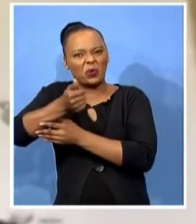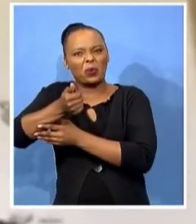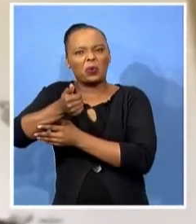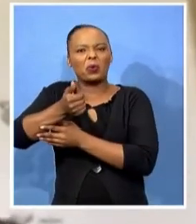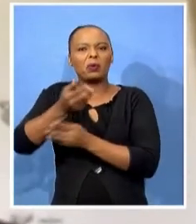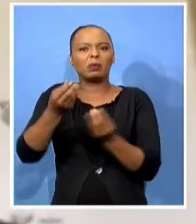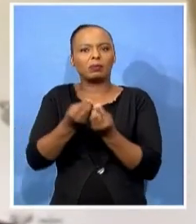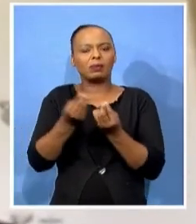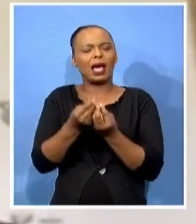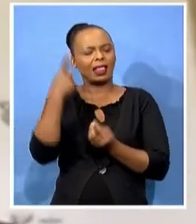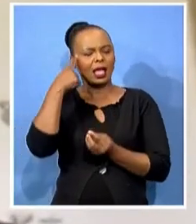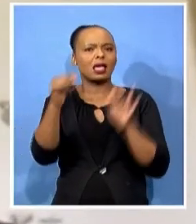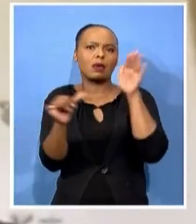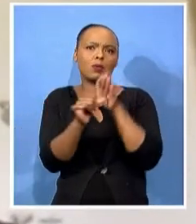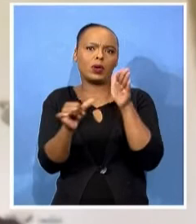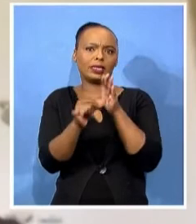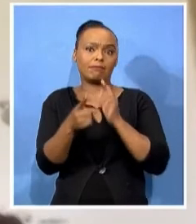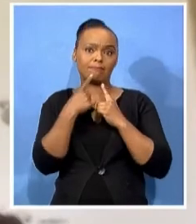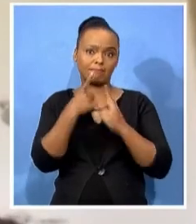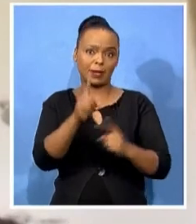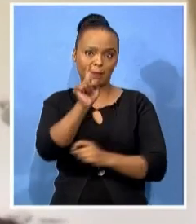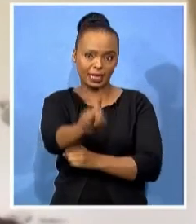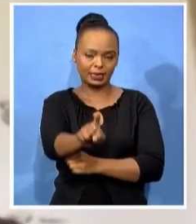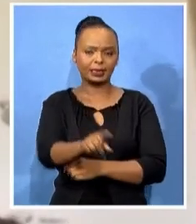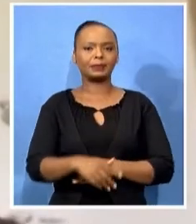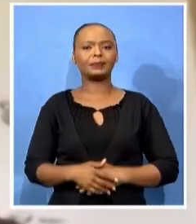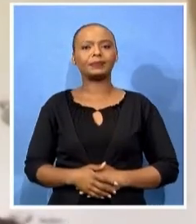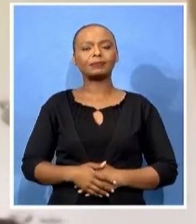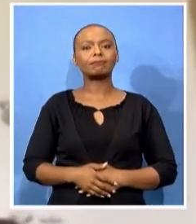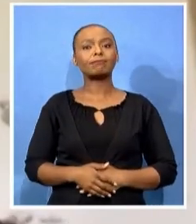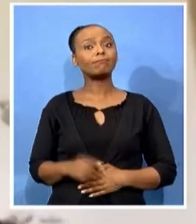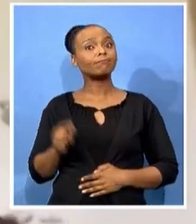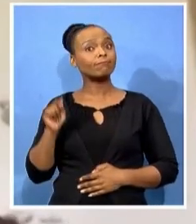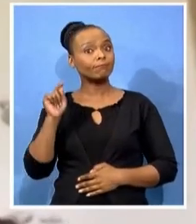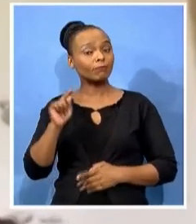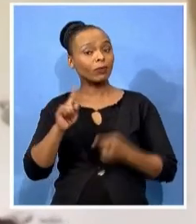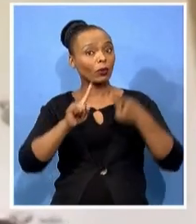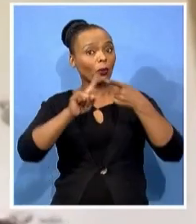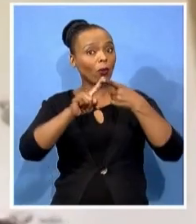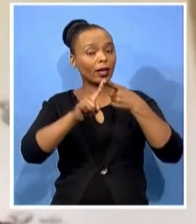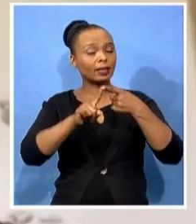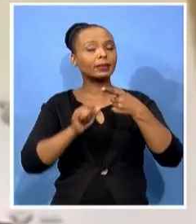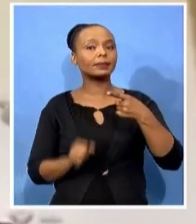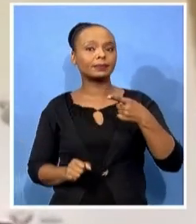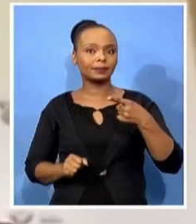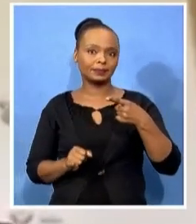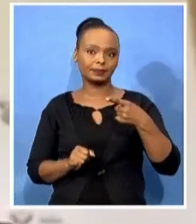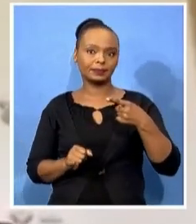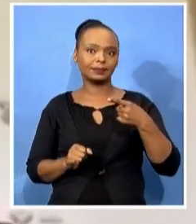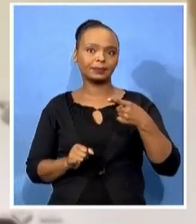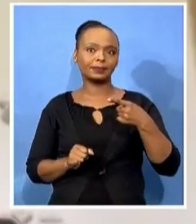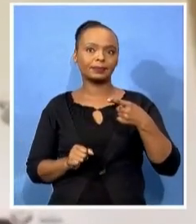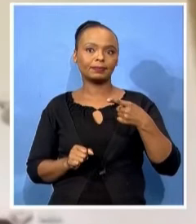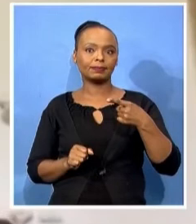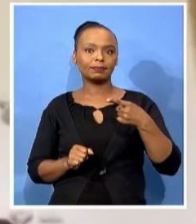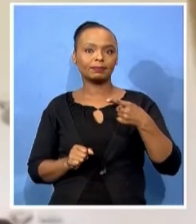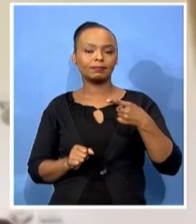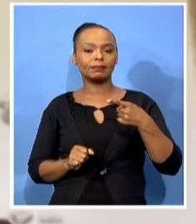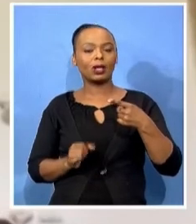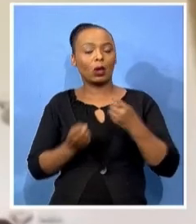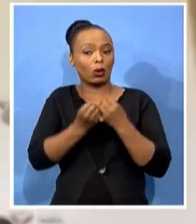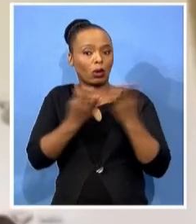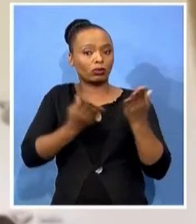that, for one, we have had lots of discussion with the Minister